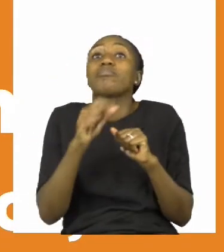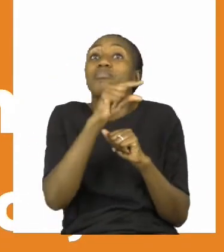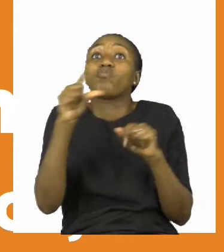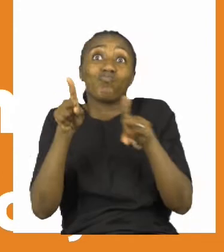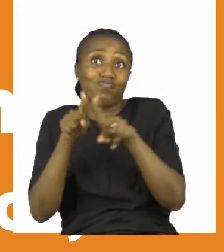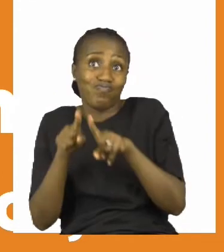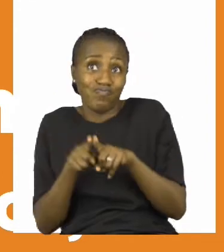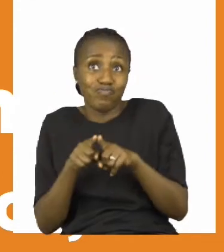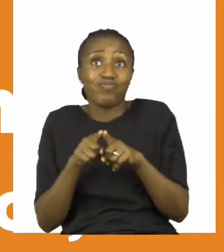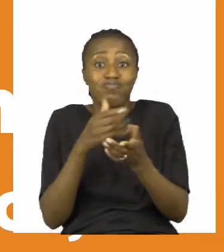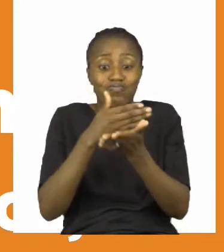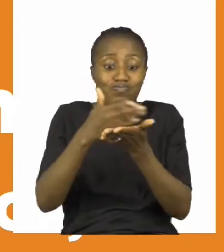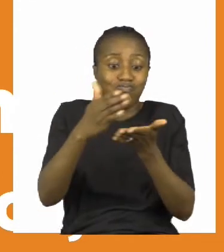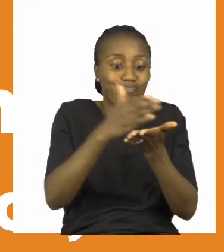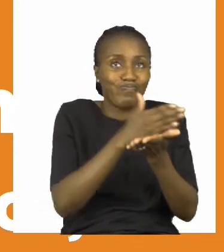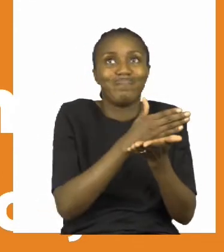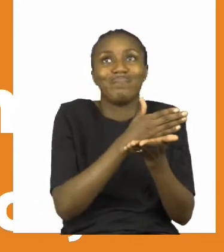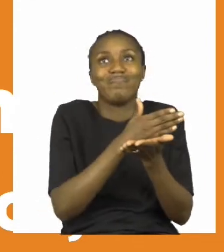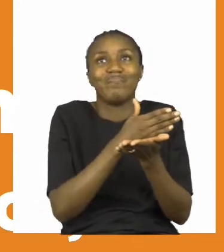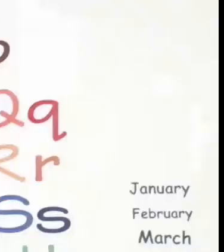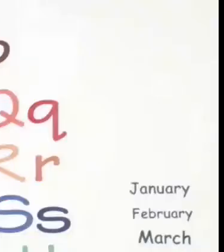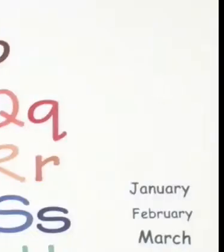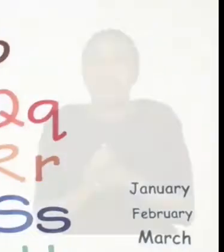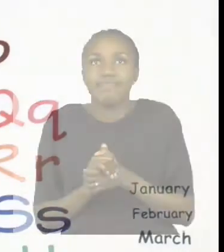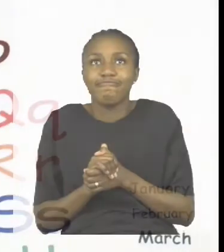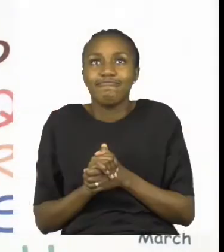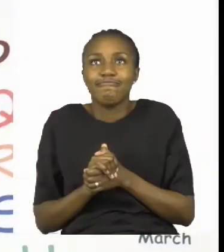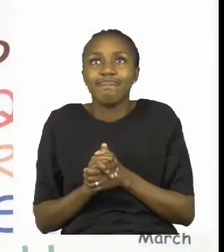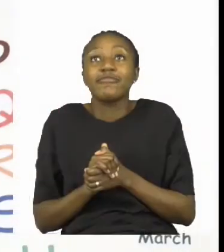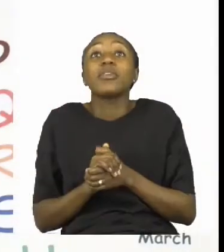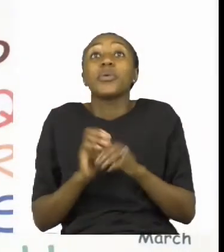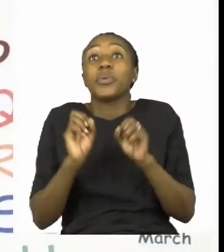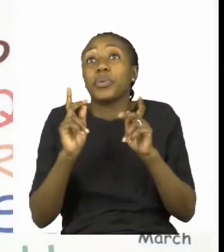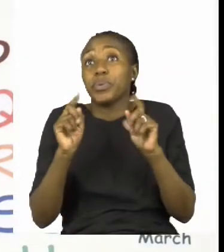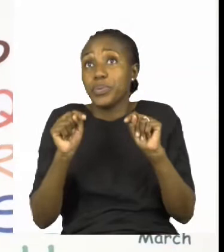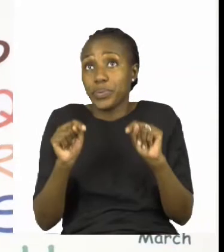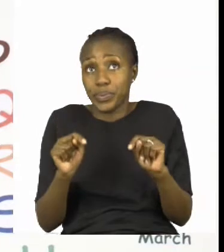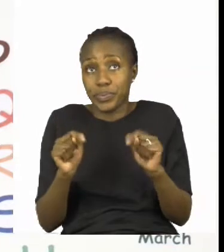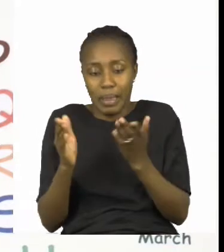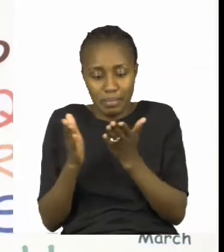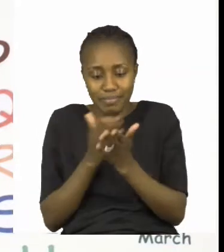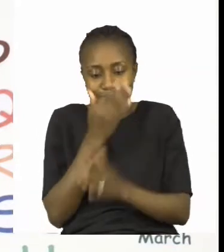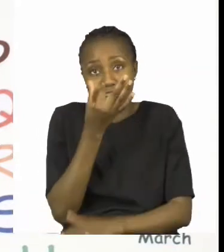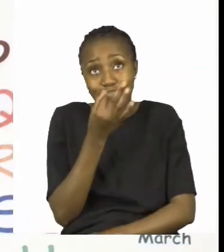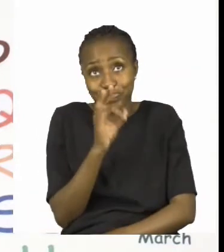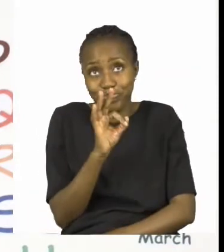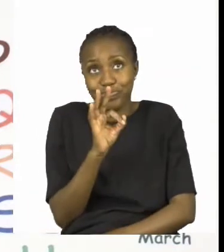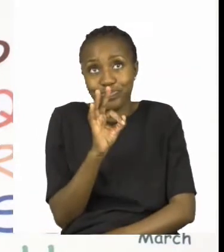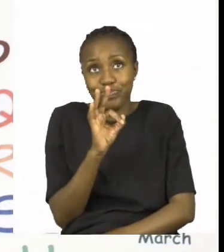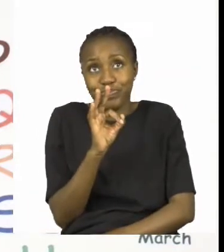words, and sharing. Now, boys and girls, let us go to page 9 for